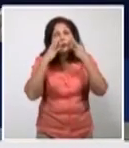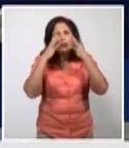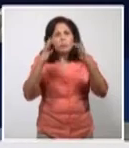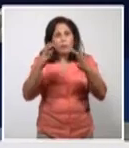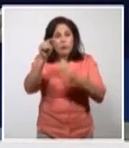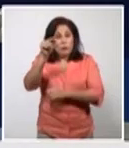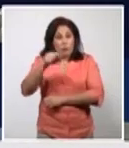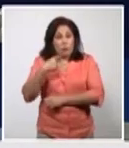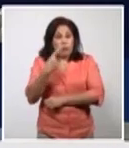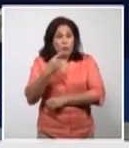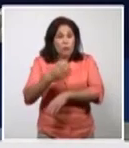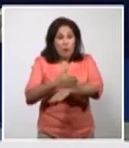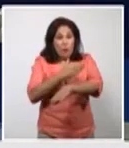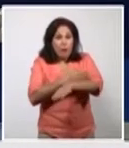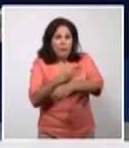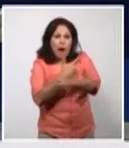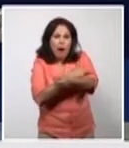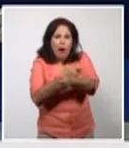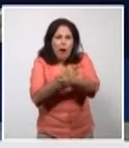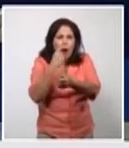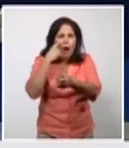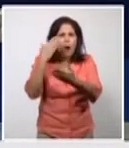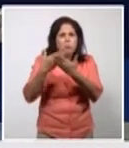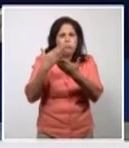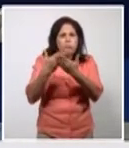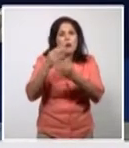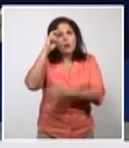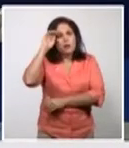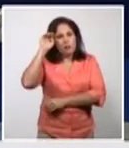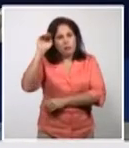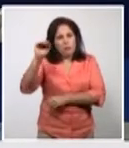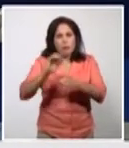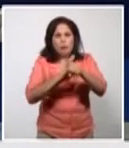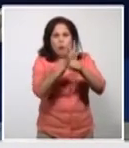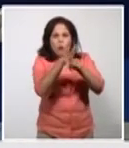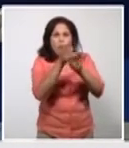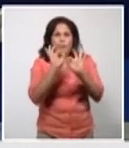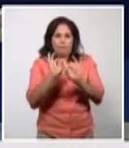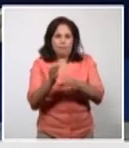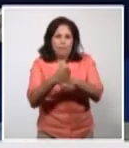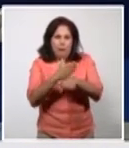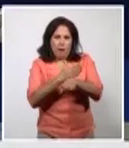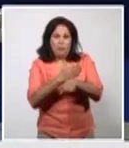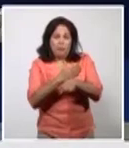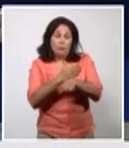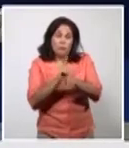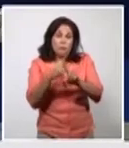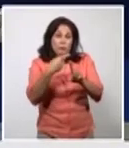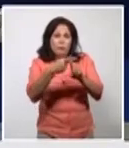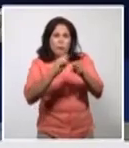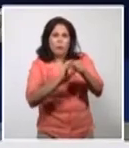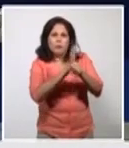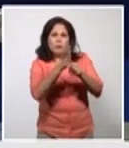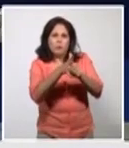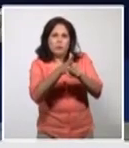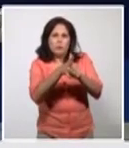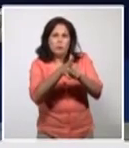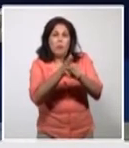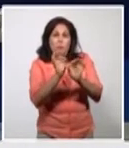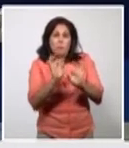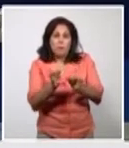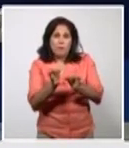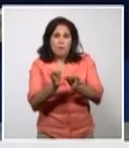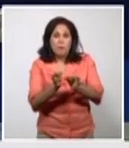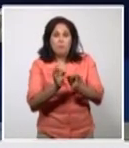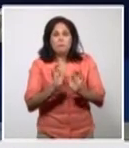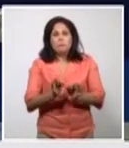And as I have also said several times, it is the most important source that we have to detect